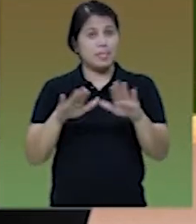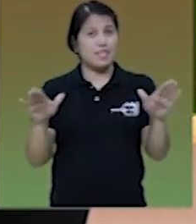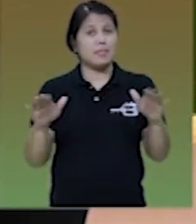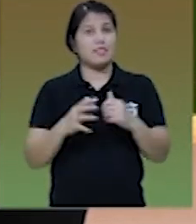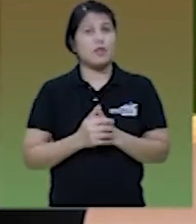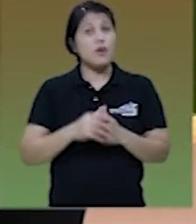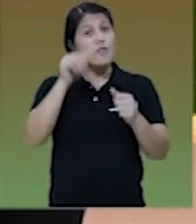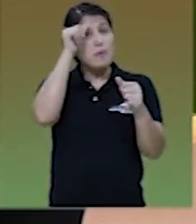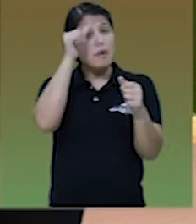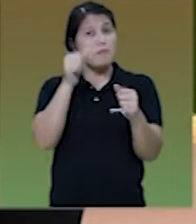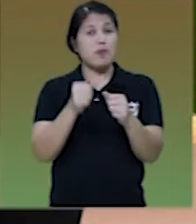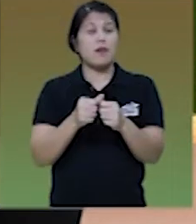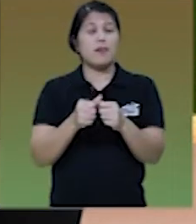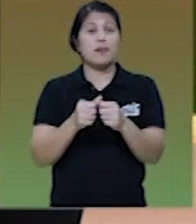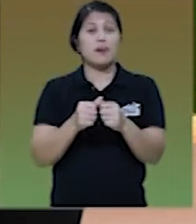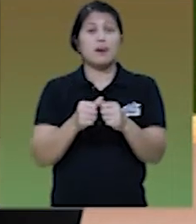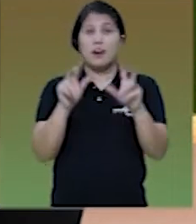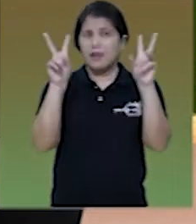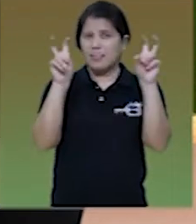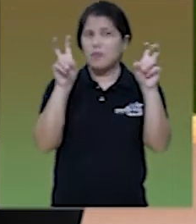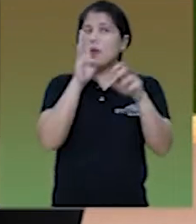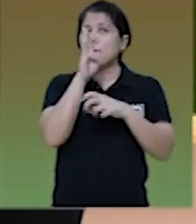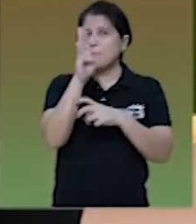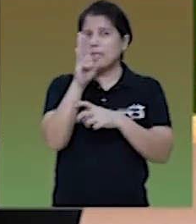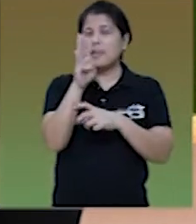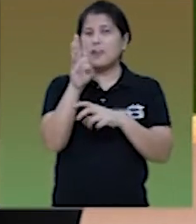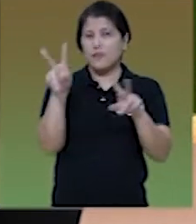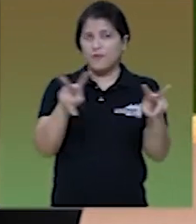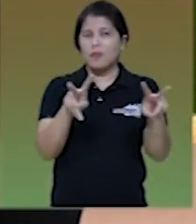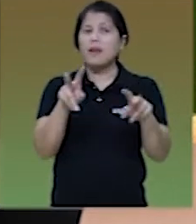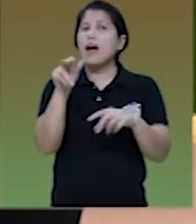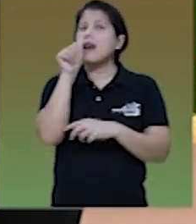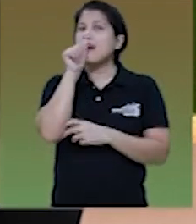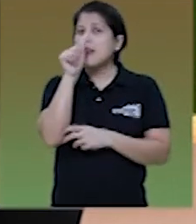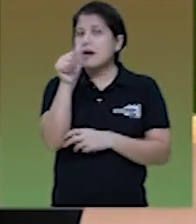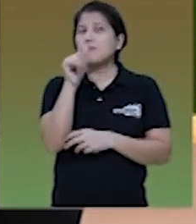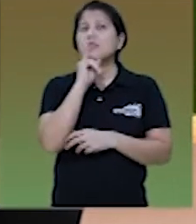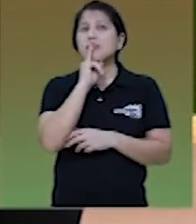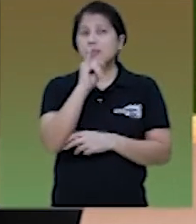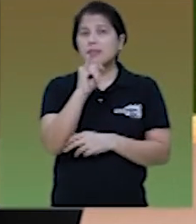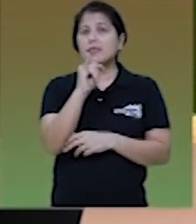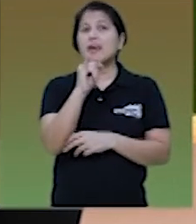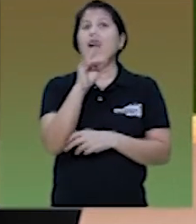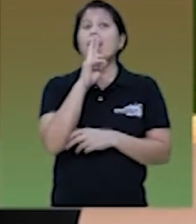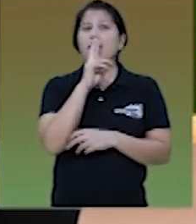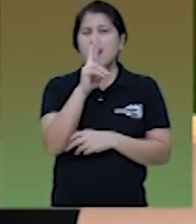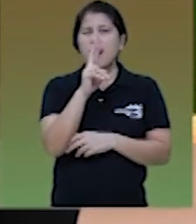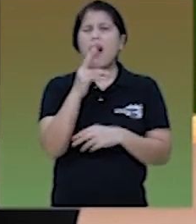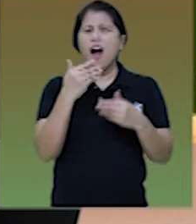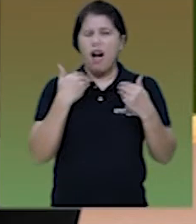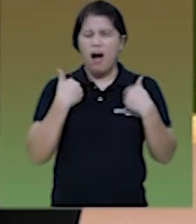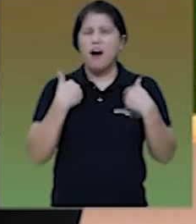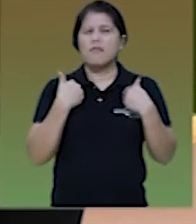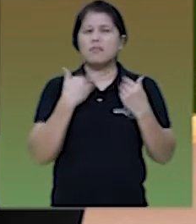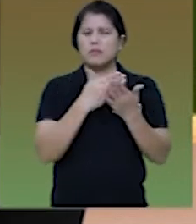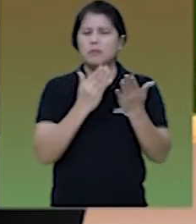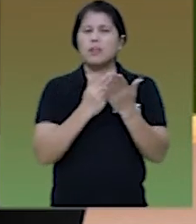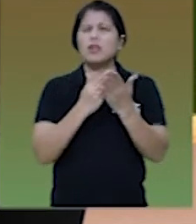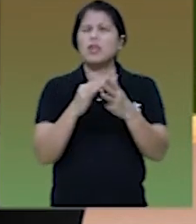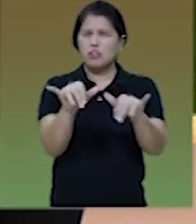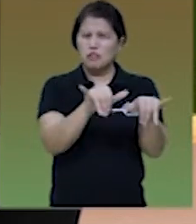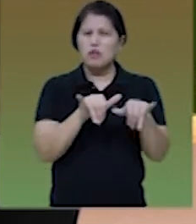Kids, remember, the be verbs am, is, and are have something in